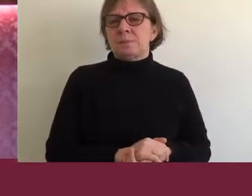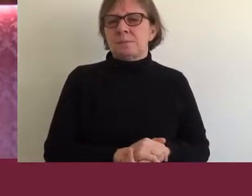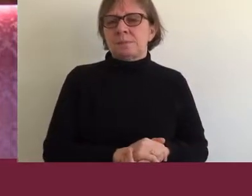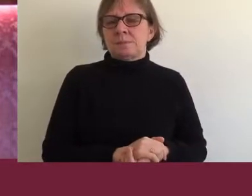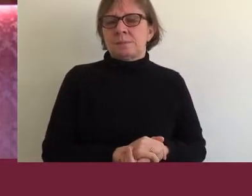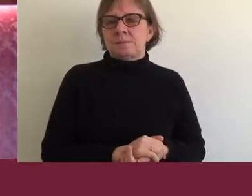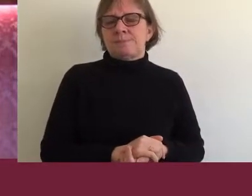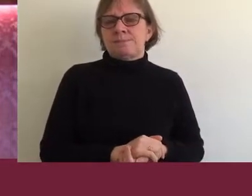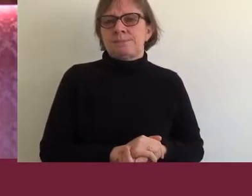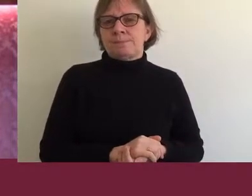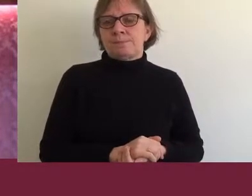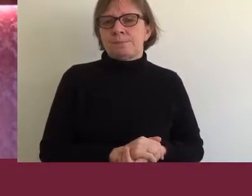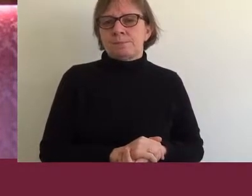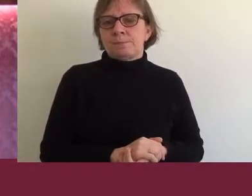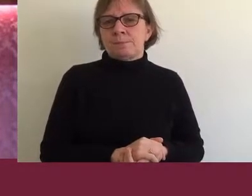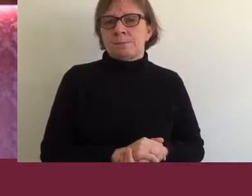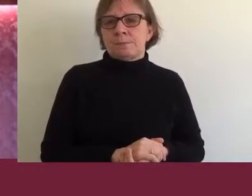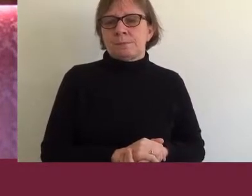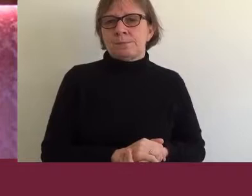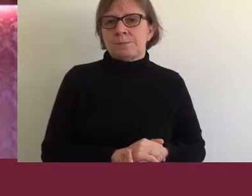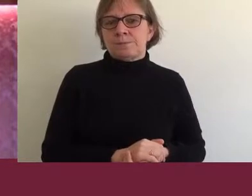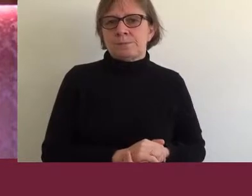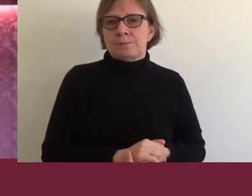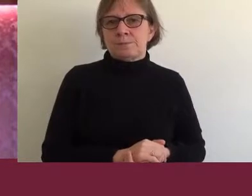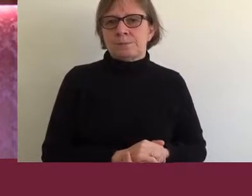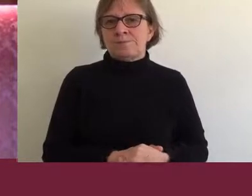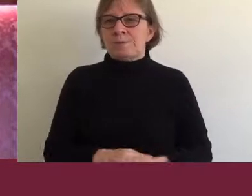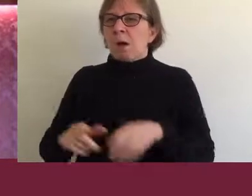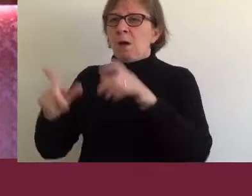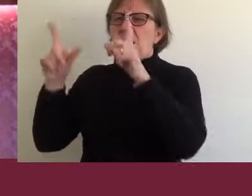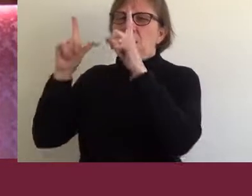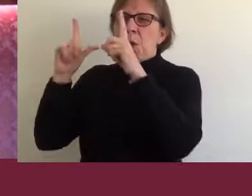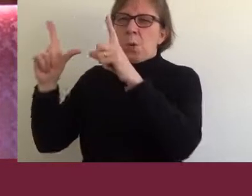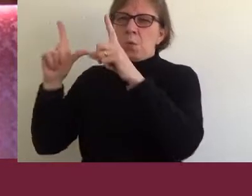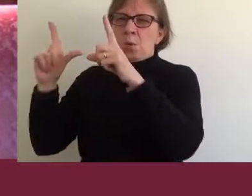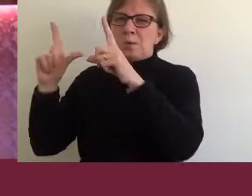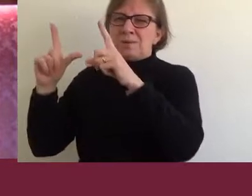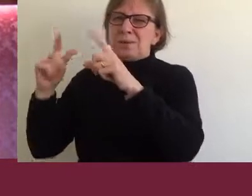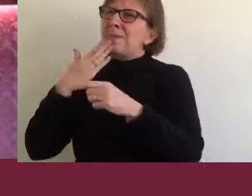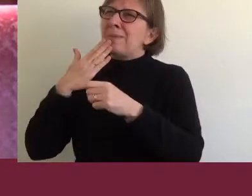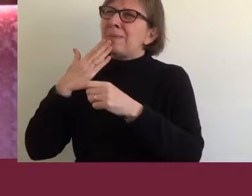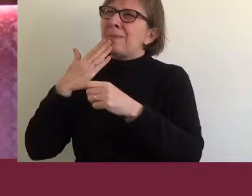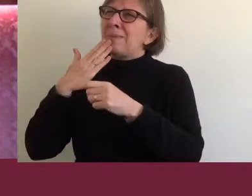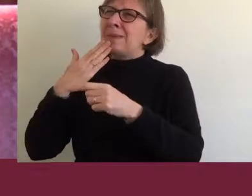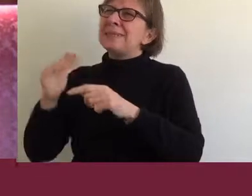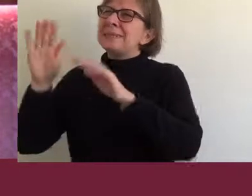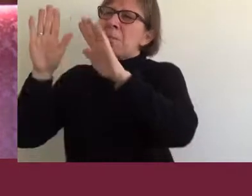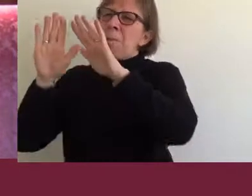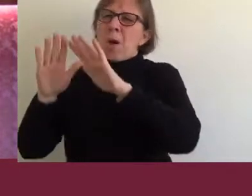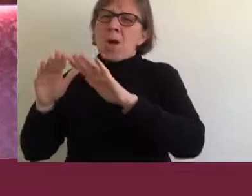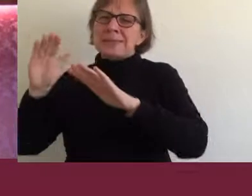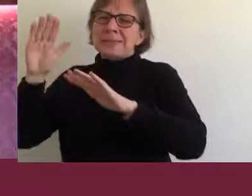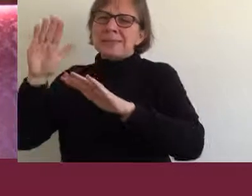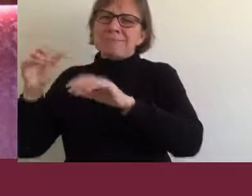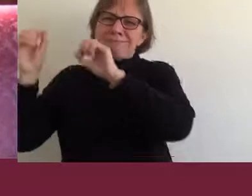Kyrie eleison. Lord, have mercy.